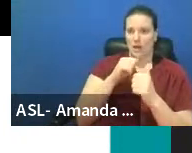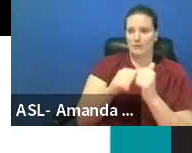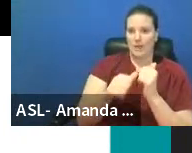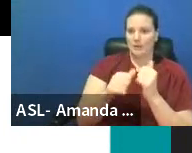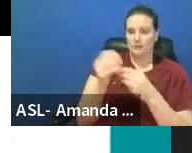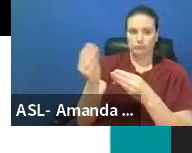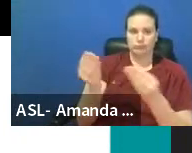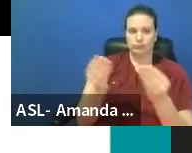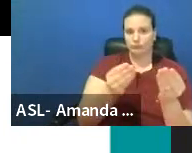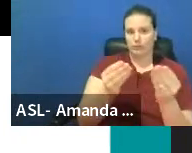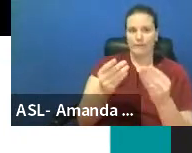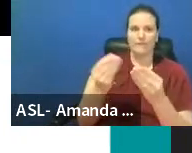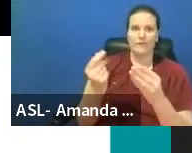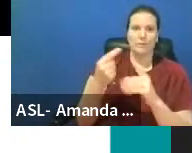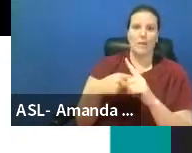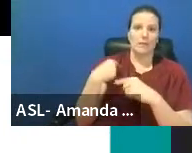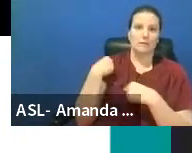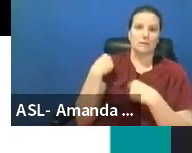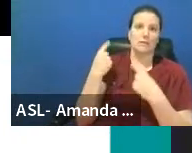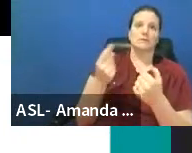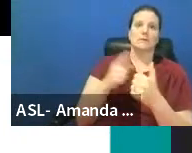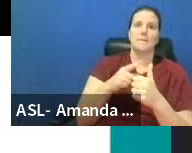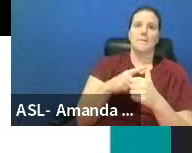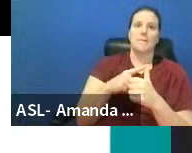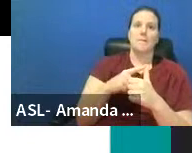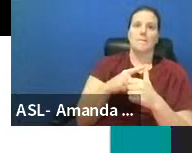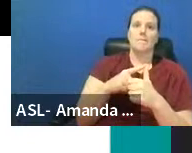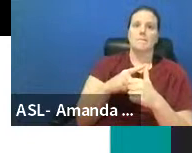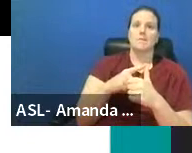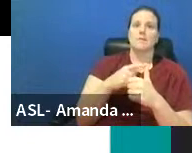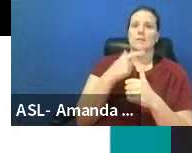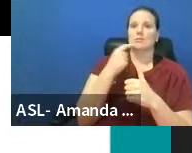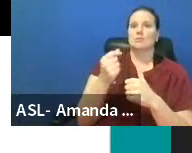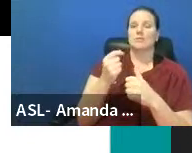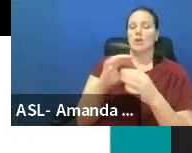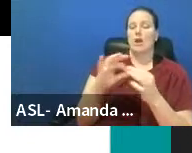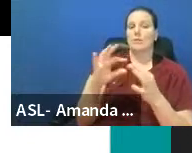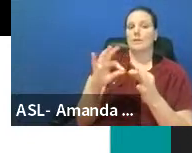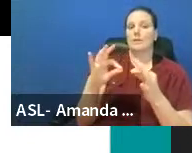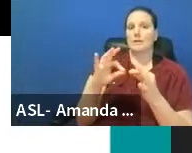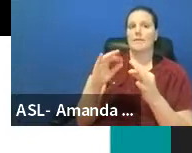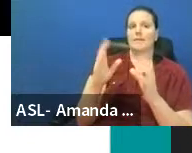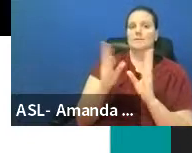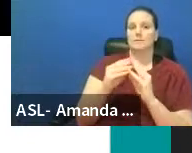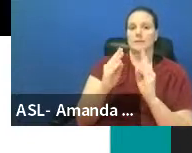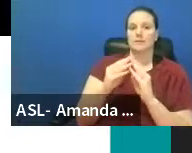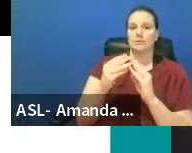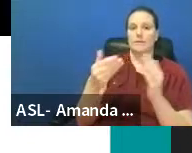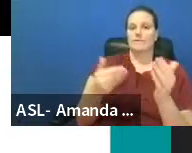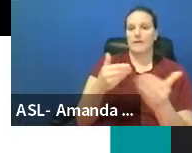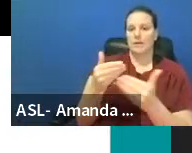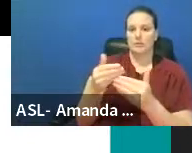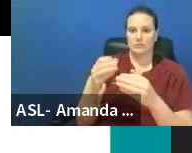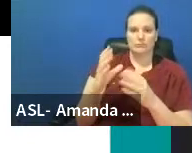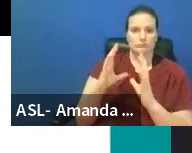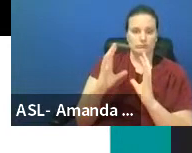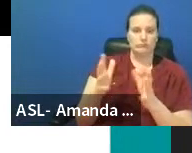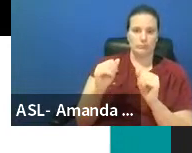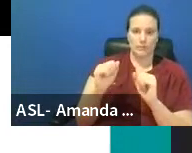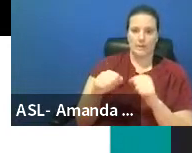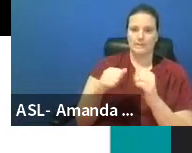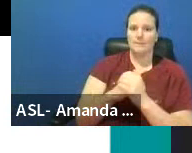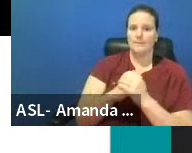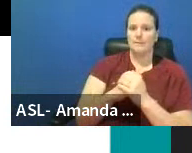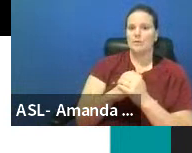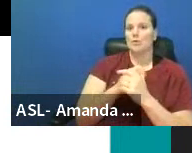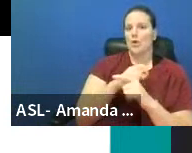along. It's been a few months since we have. If you are interested in making comments at these public meetings, we invite you to do so. You may